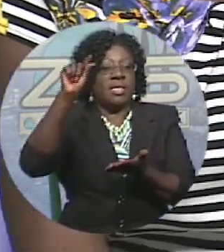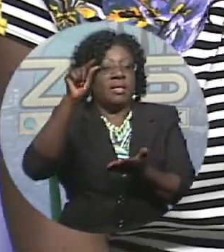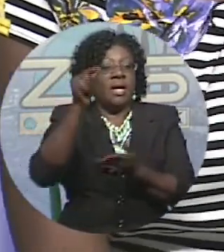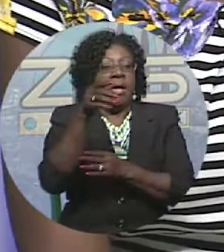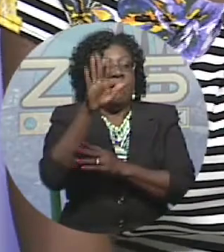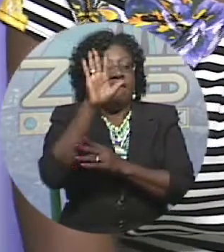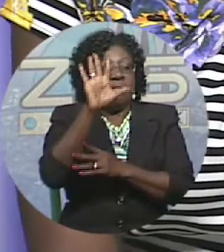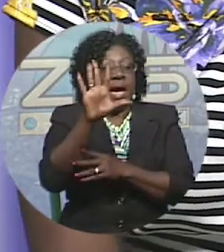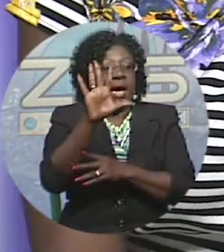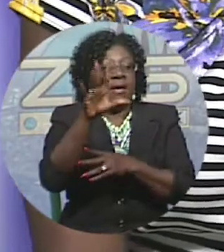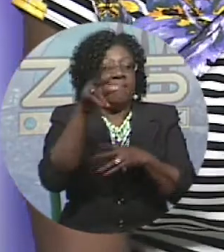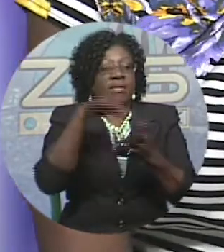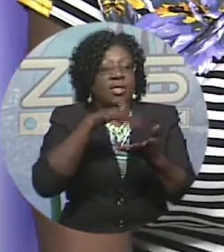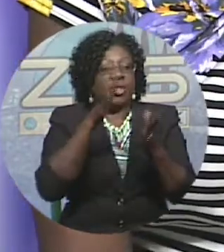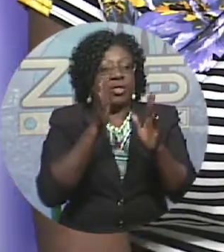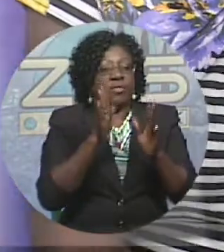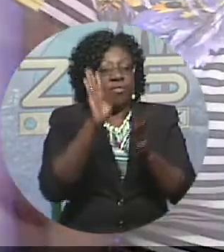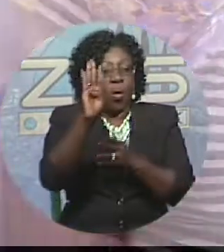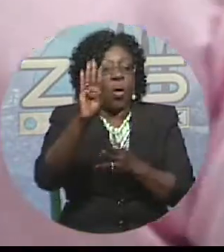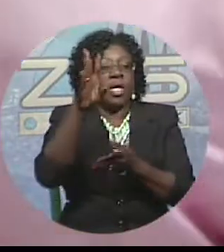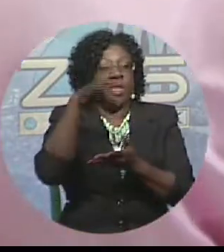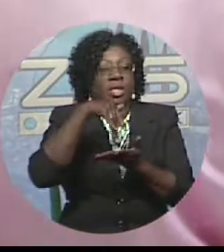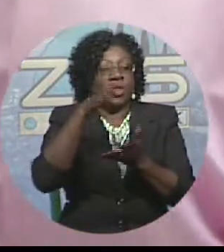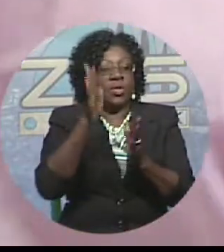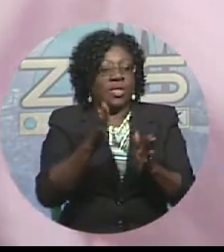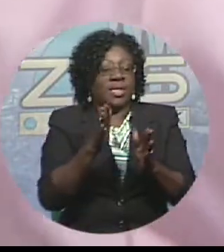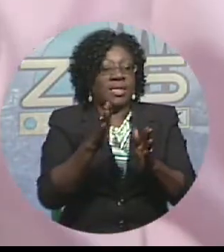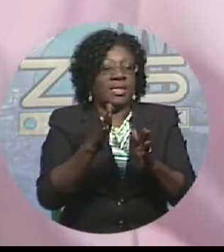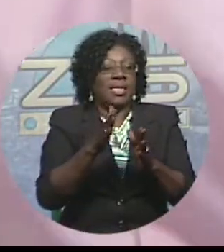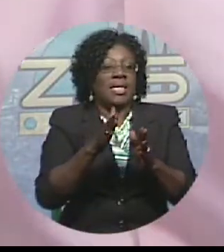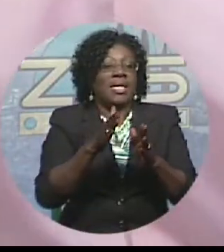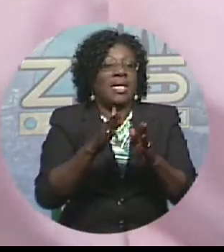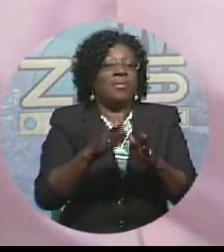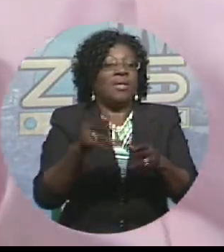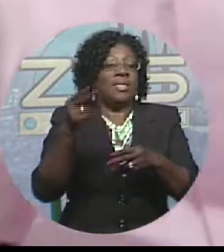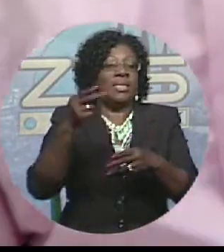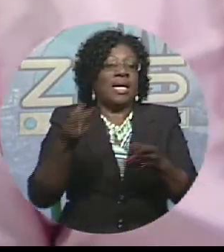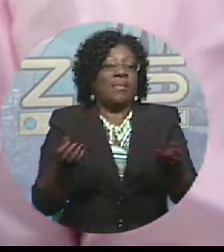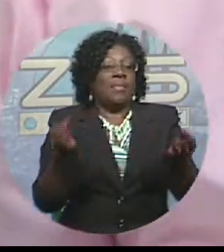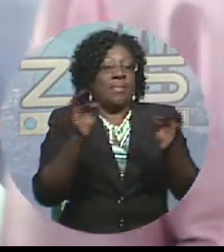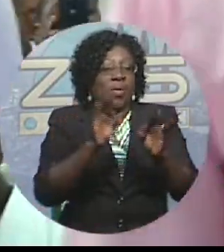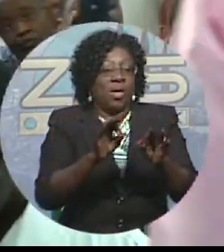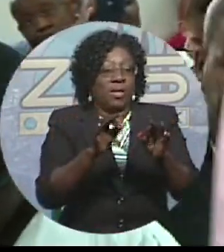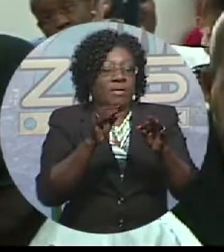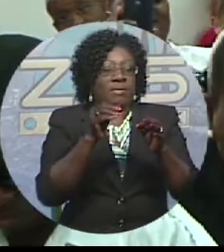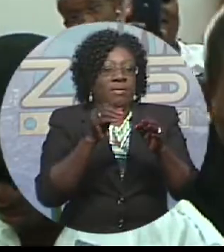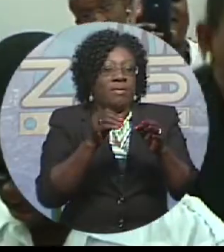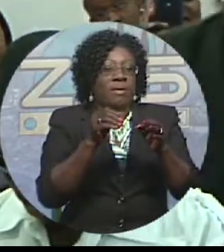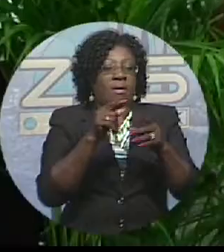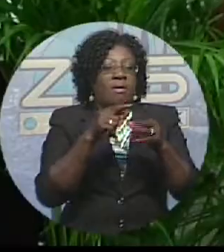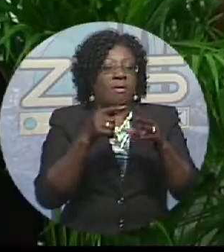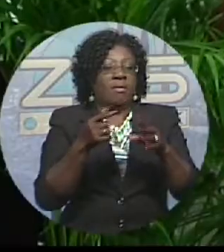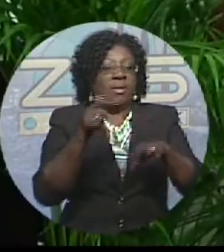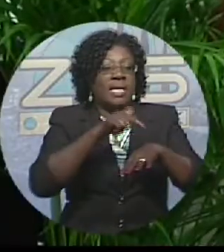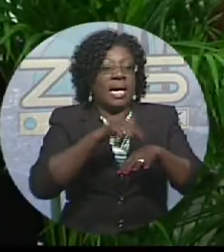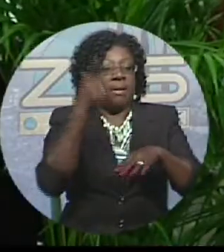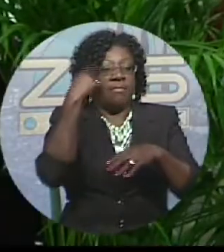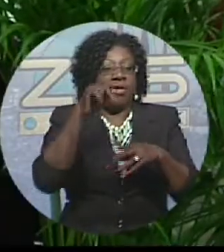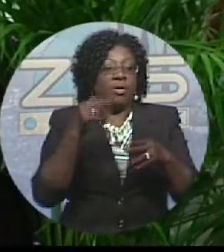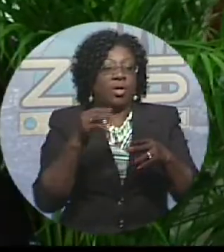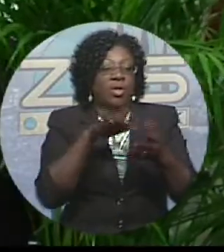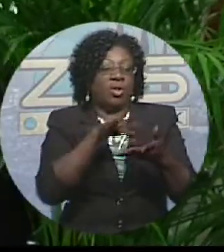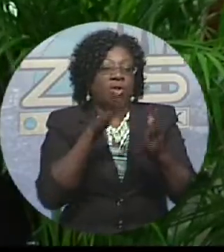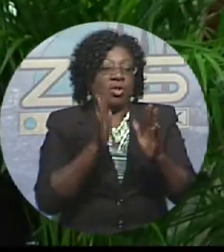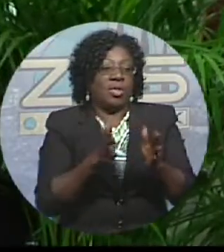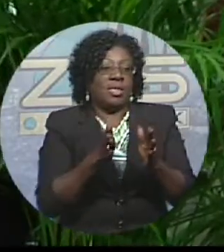Impaired graduated 4 students. It marks a milestone for the school, whose last class was graduated 5 years ago. The